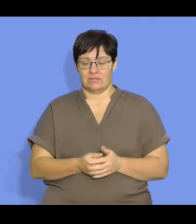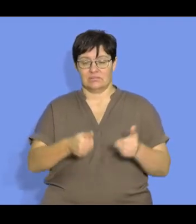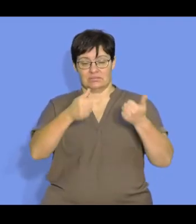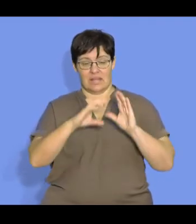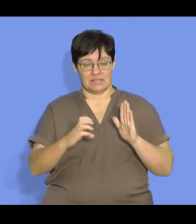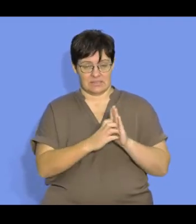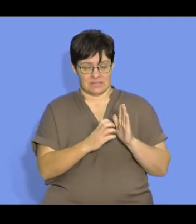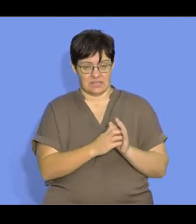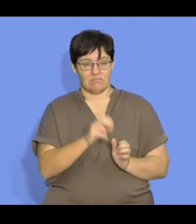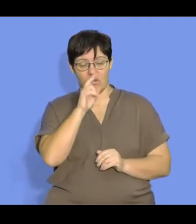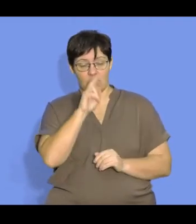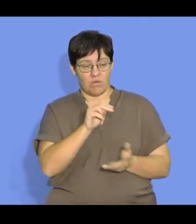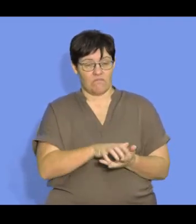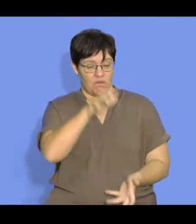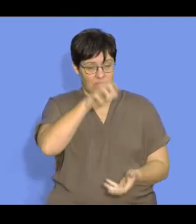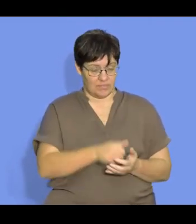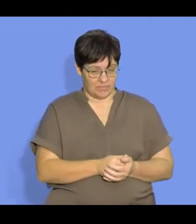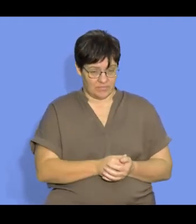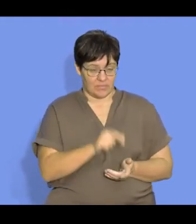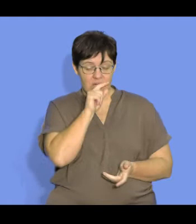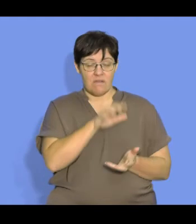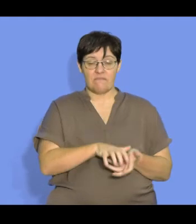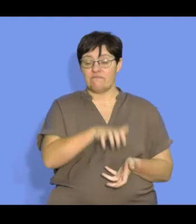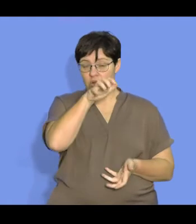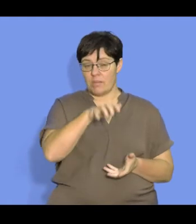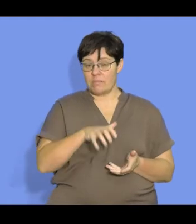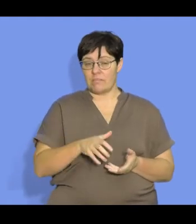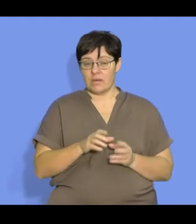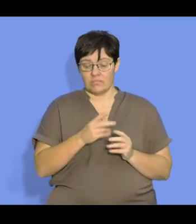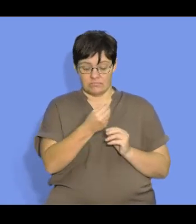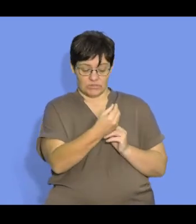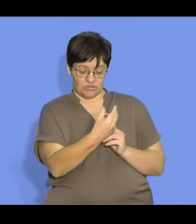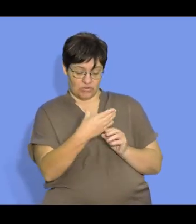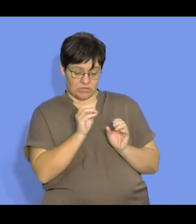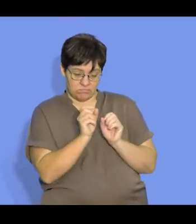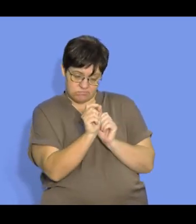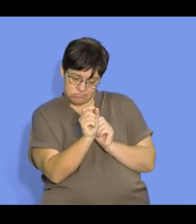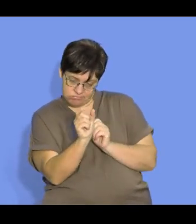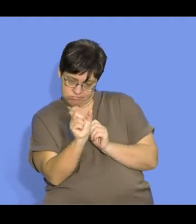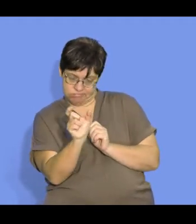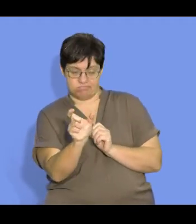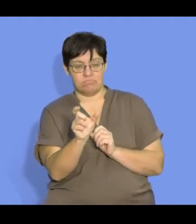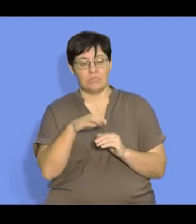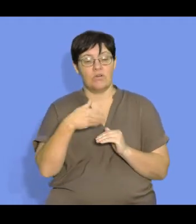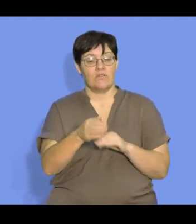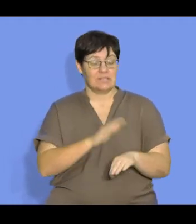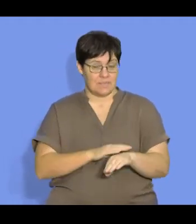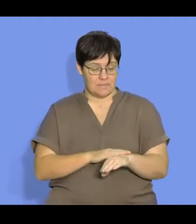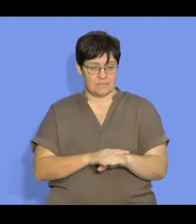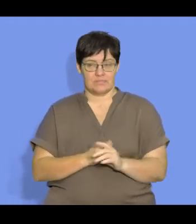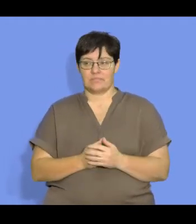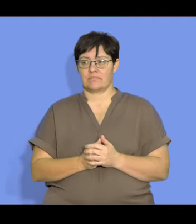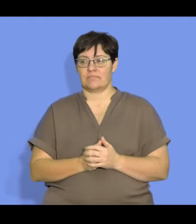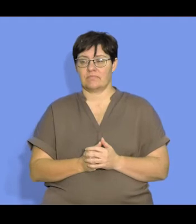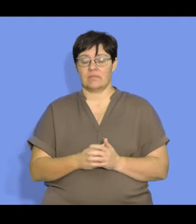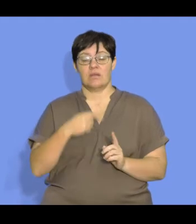on to the next one, where we look at the volume that's been caught up in a syringe over time, this is a